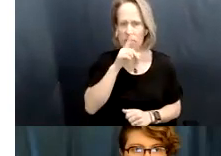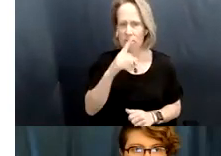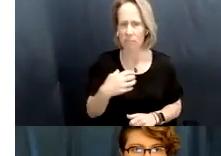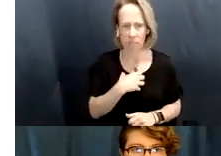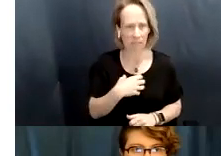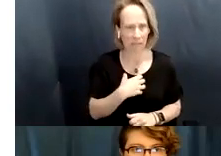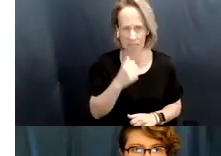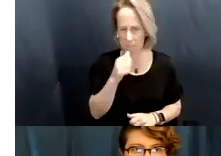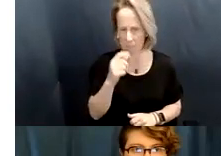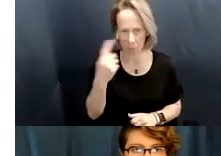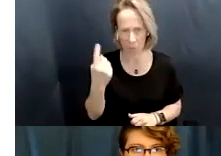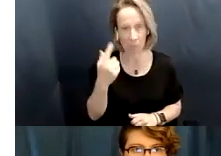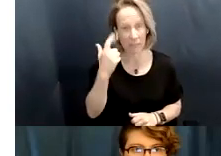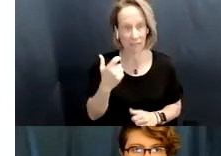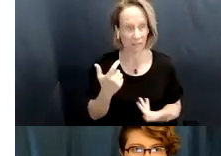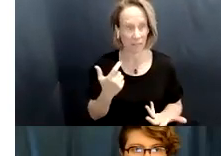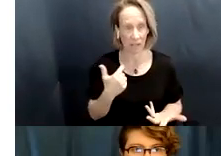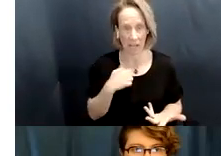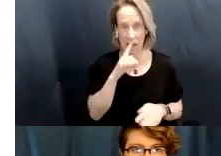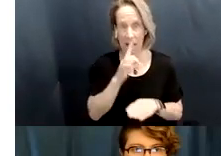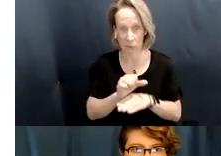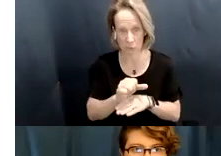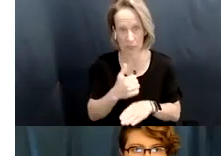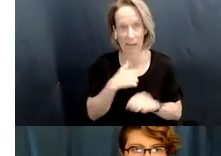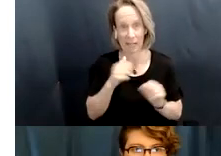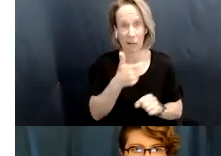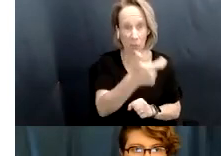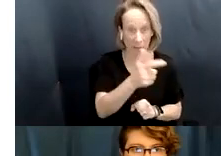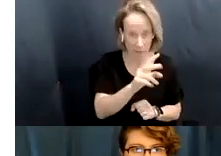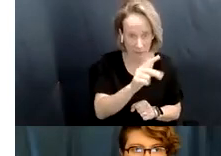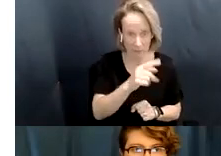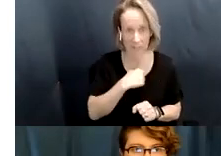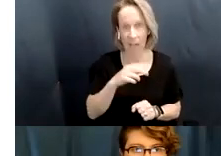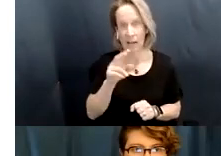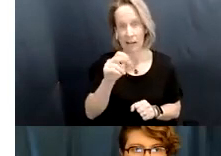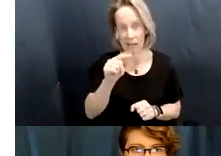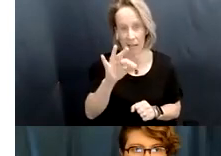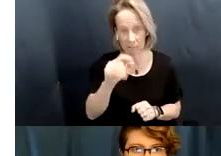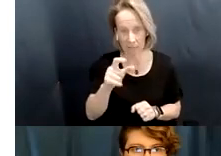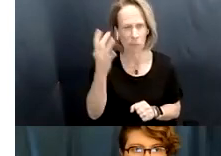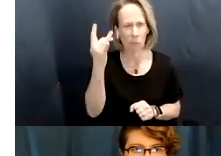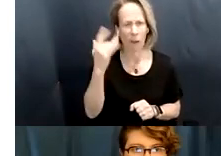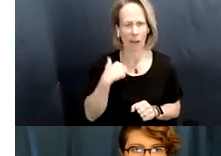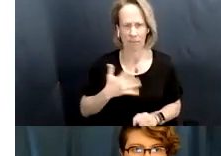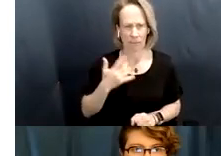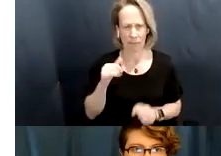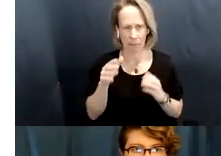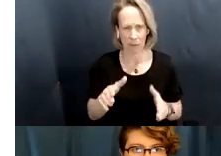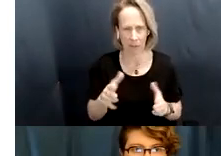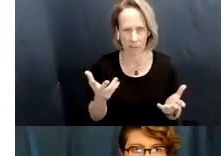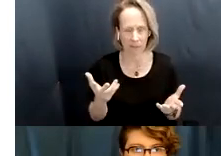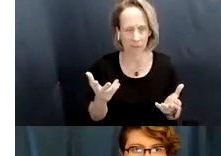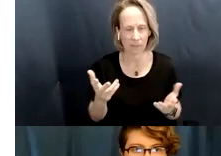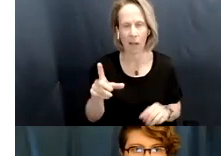I actually have I can watch TV, I can watch Netflix. Why am I feeling this way? Well, others just have it